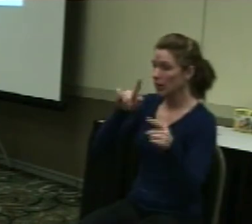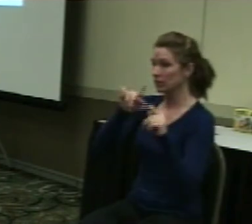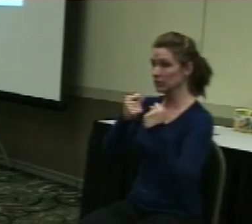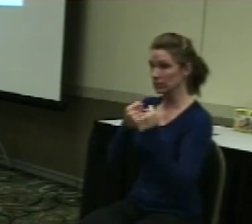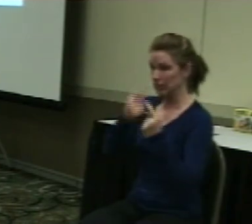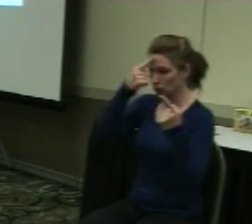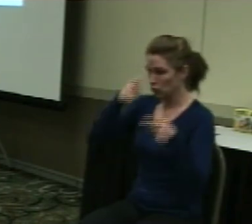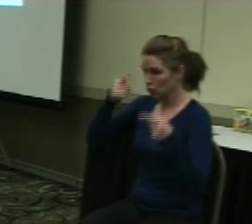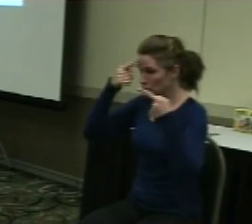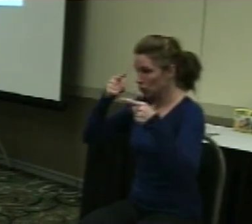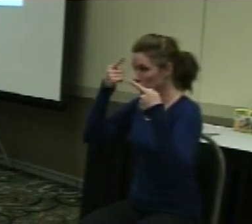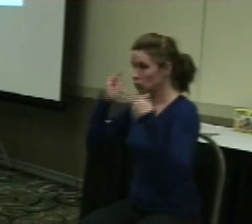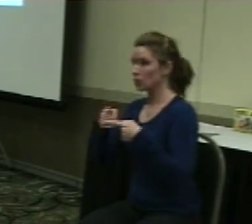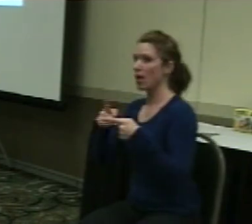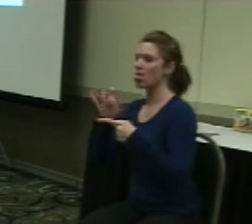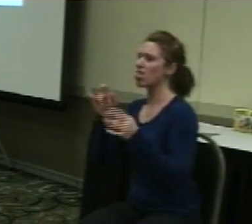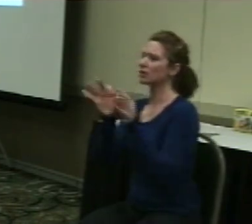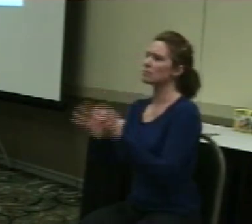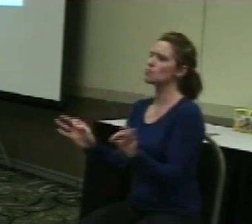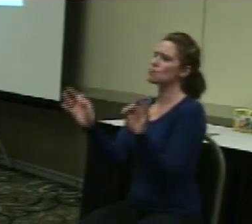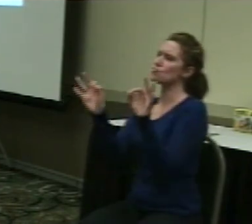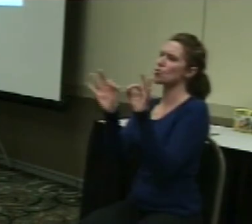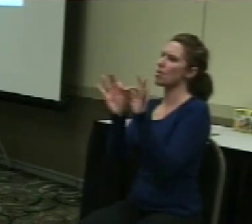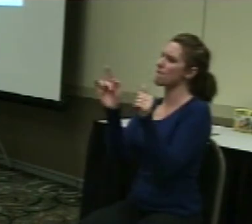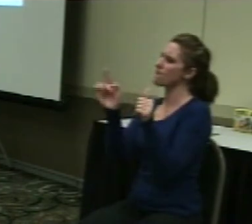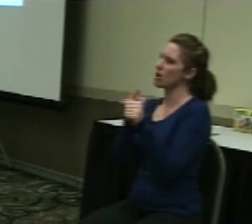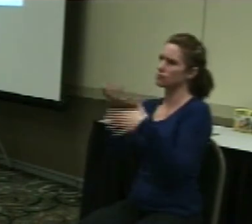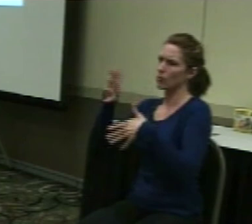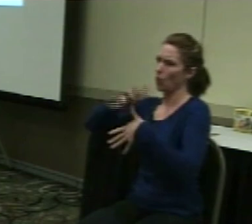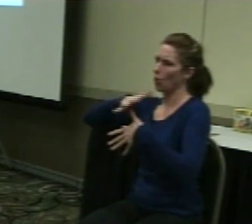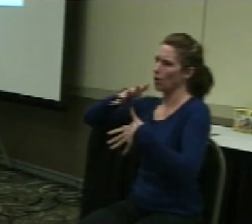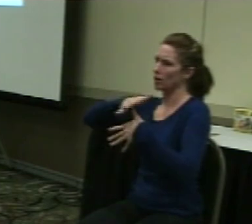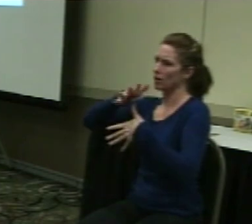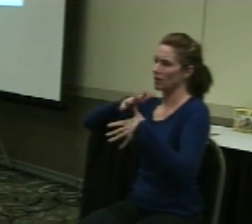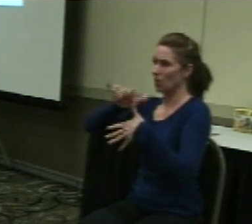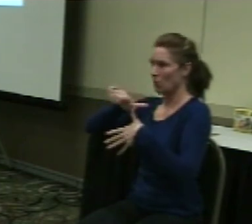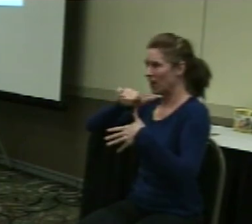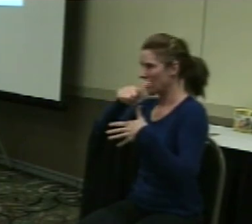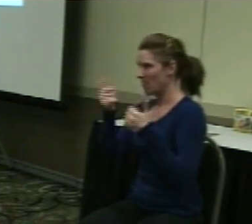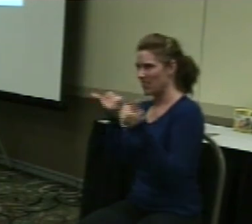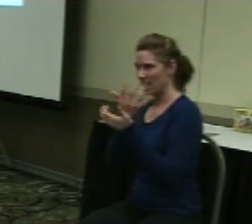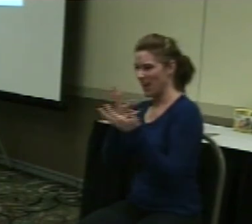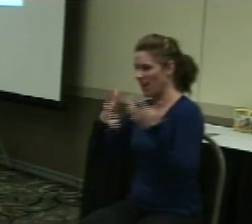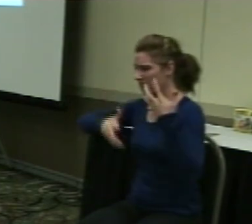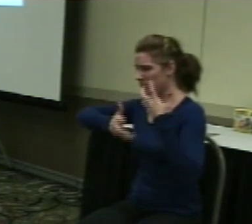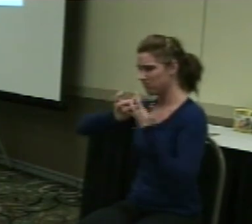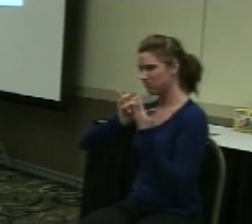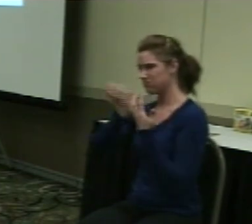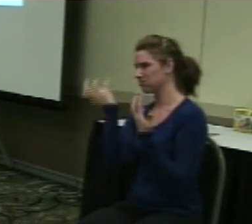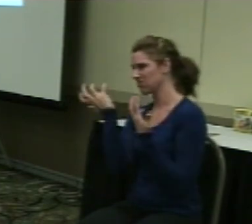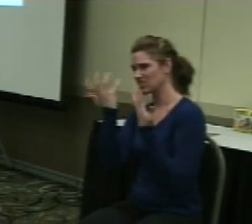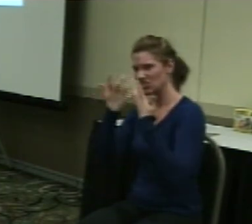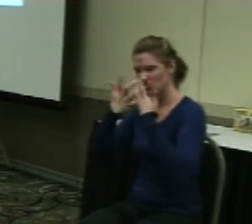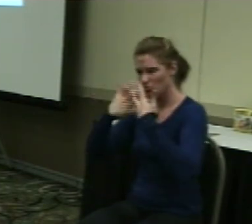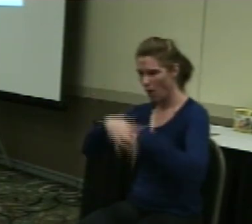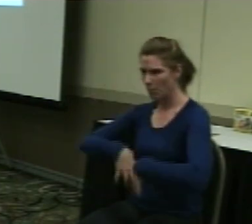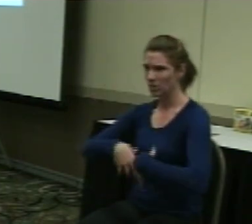on, that is a crucial first step. Otherwise, all the other pieces just don't work. They fall apart, don't they?